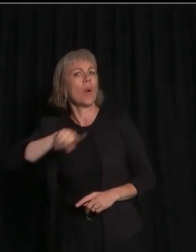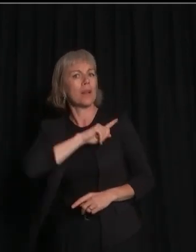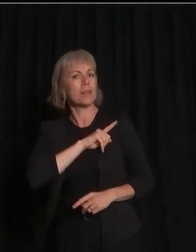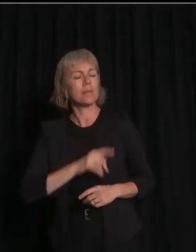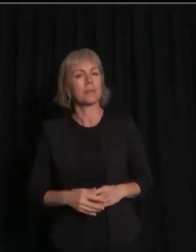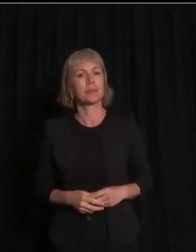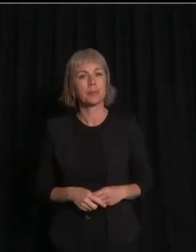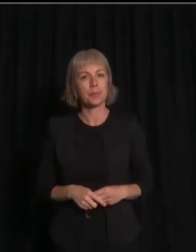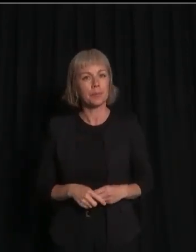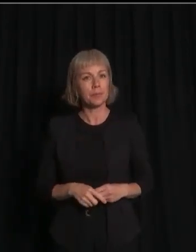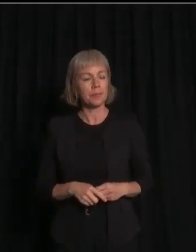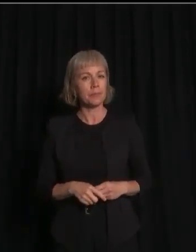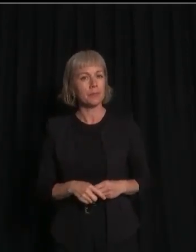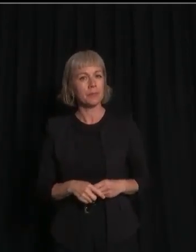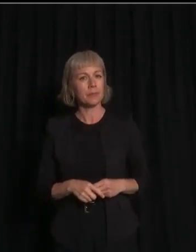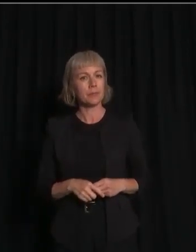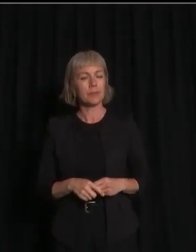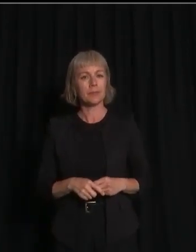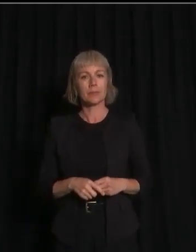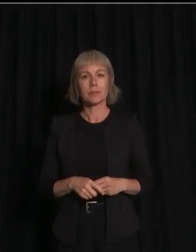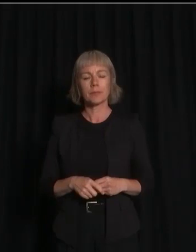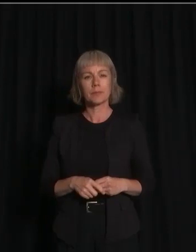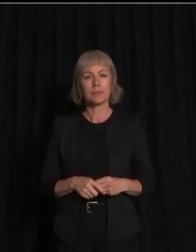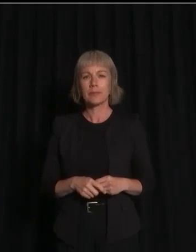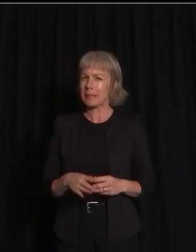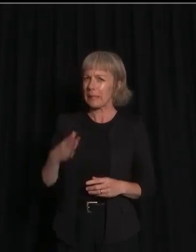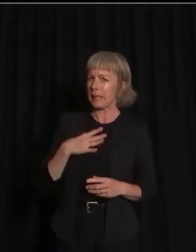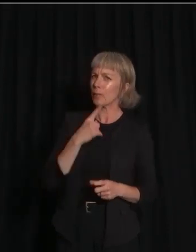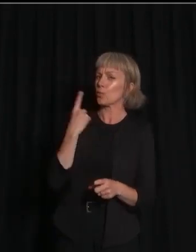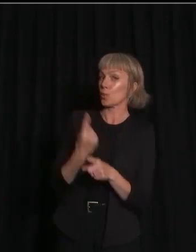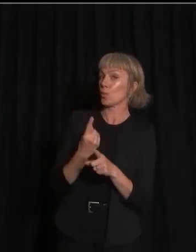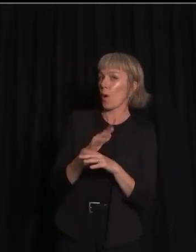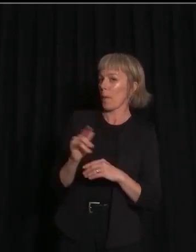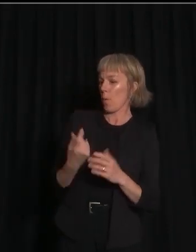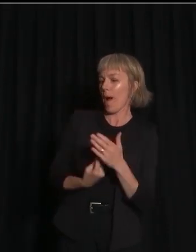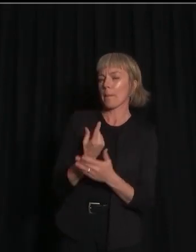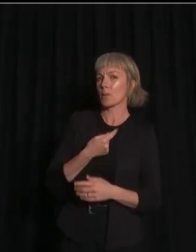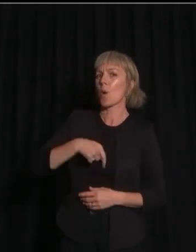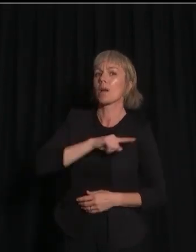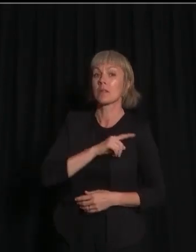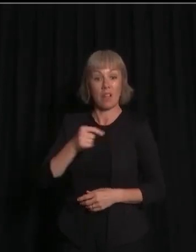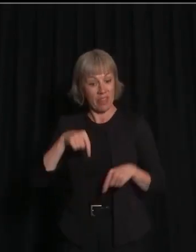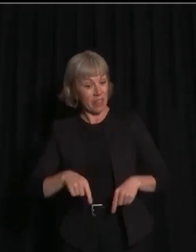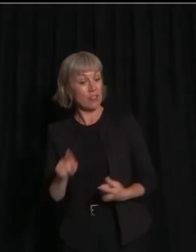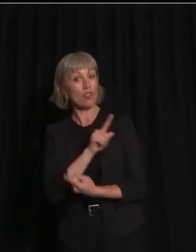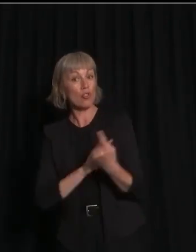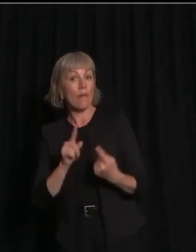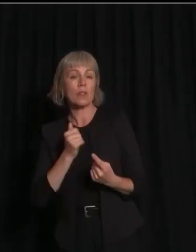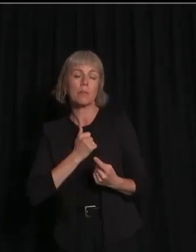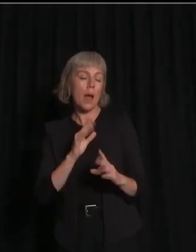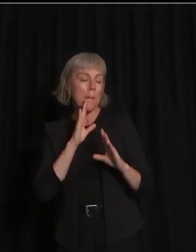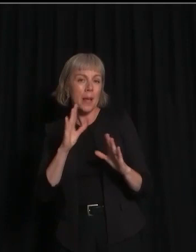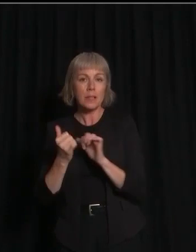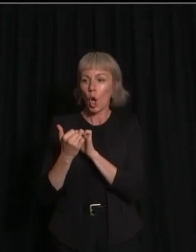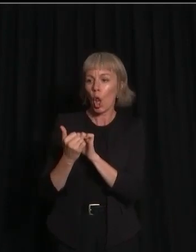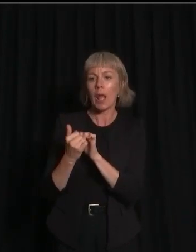having the ability to talk about what happened to us. I mean, in this conference, for example, my amazing colleague from